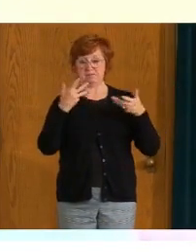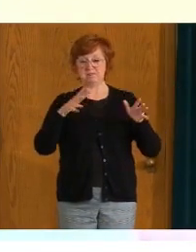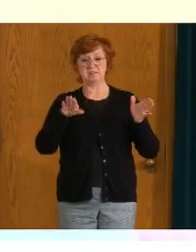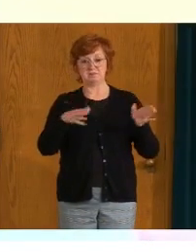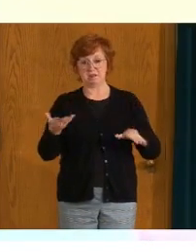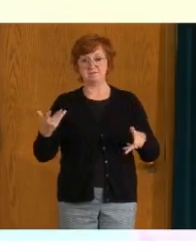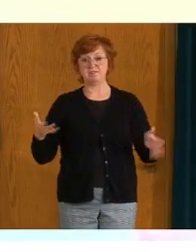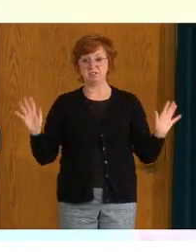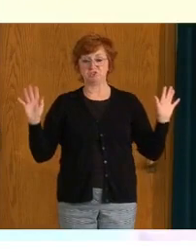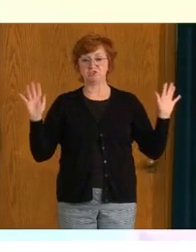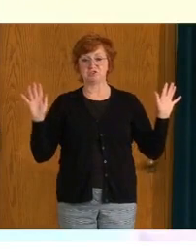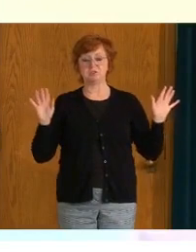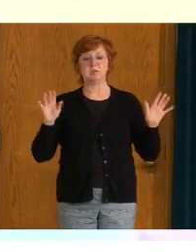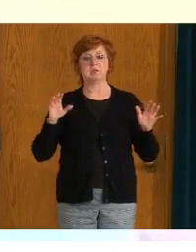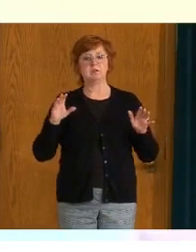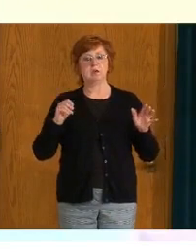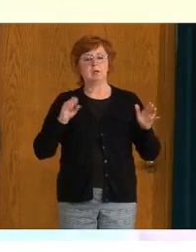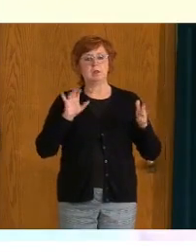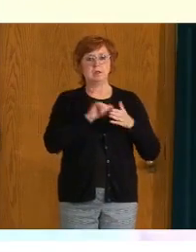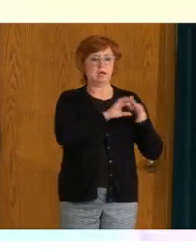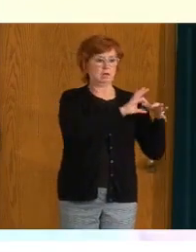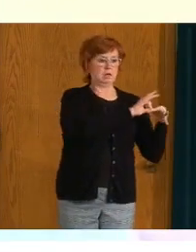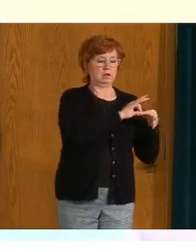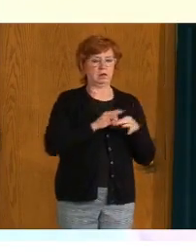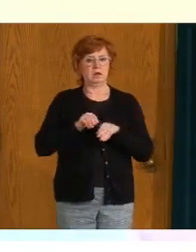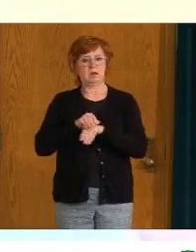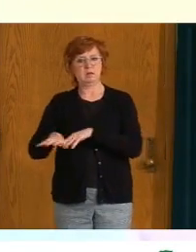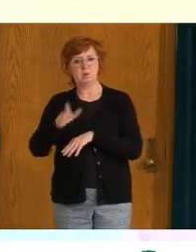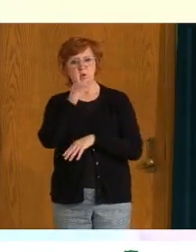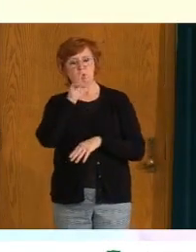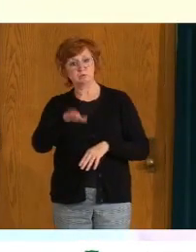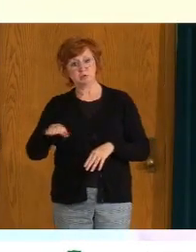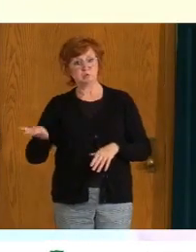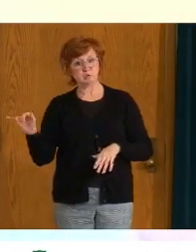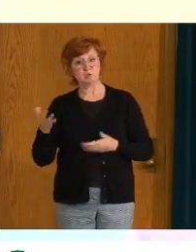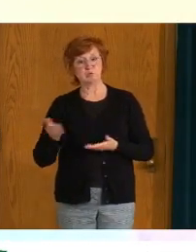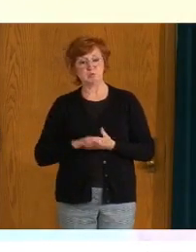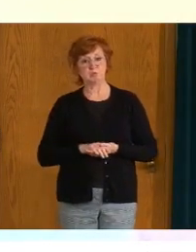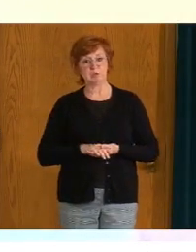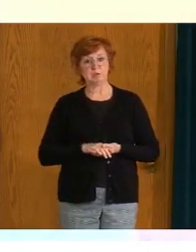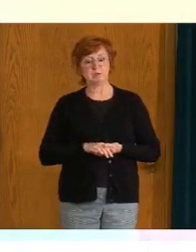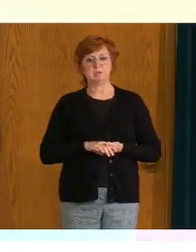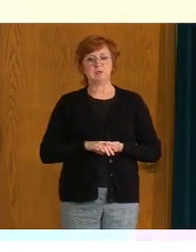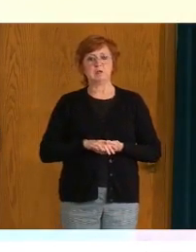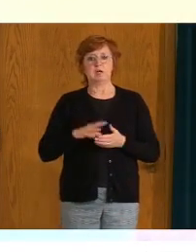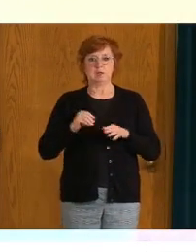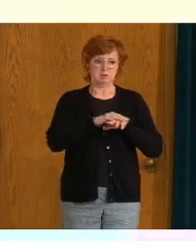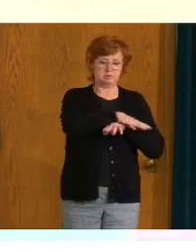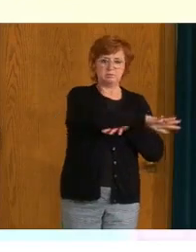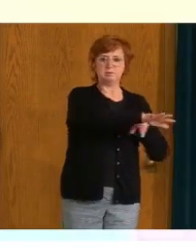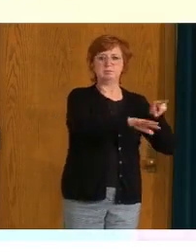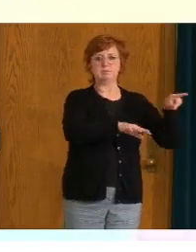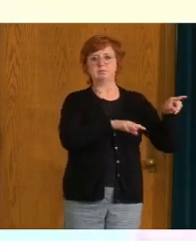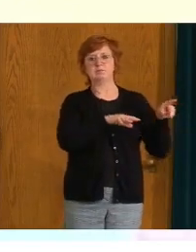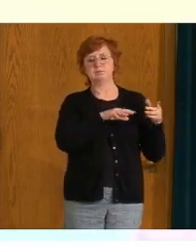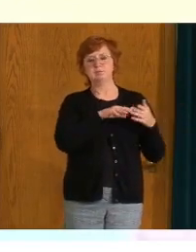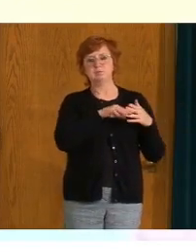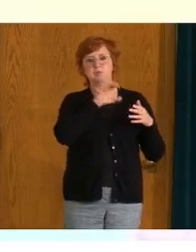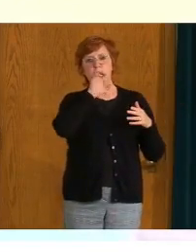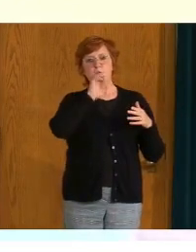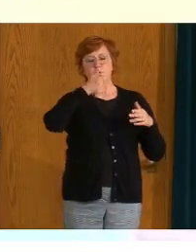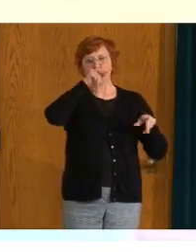and younger. It indirectly protects those who are older, but maybe immune suppressed and not fully protected by their own vaccine, and